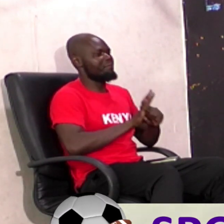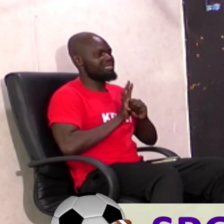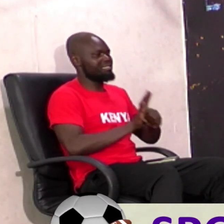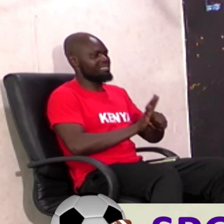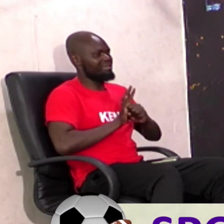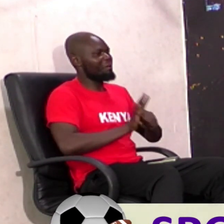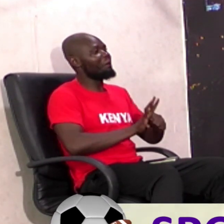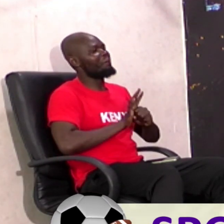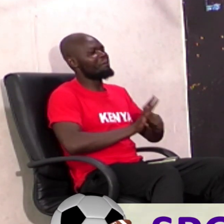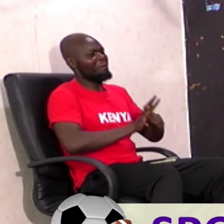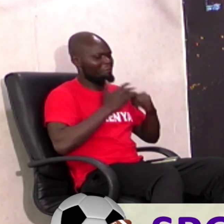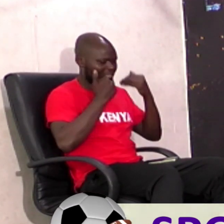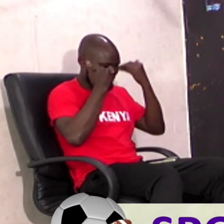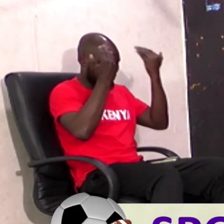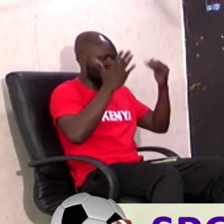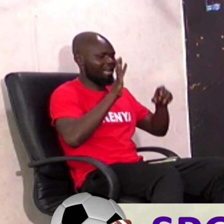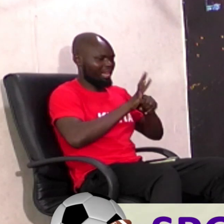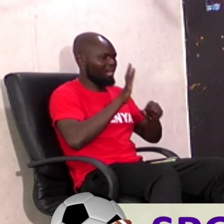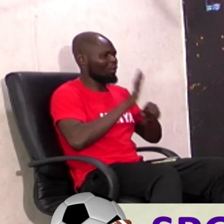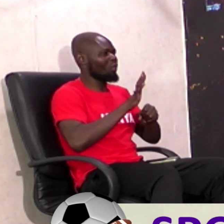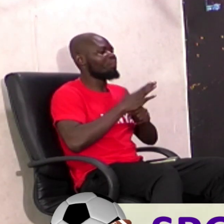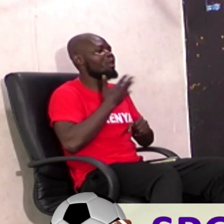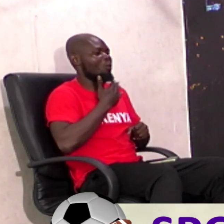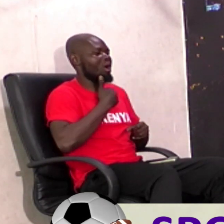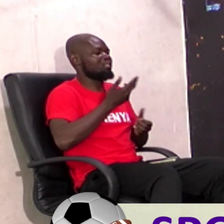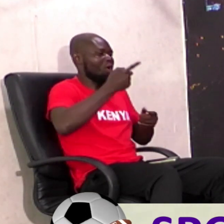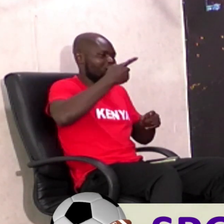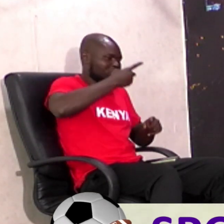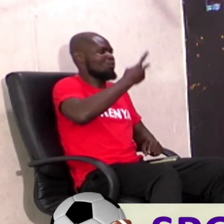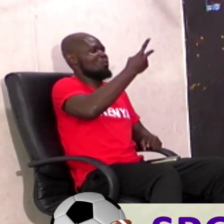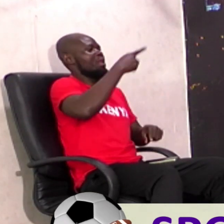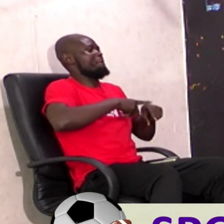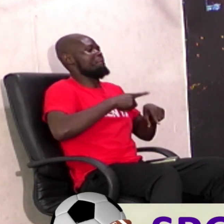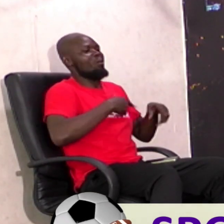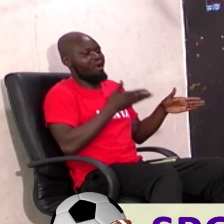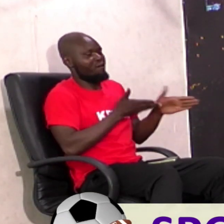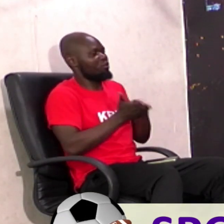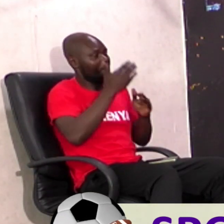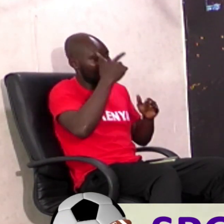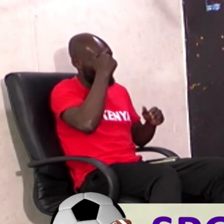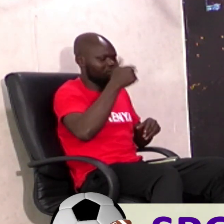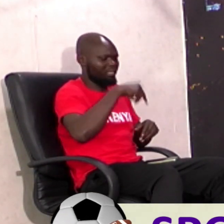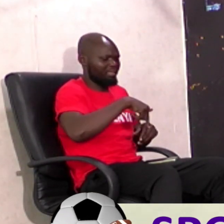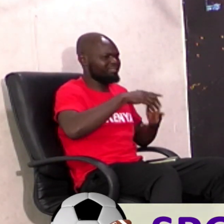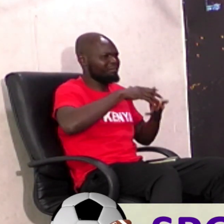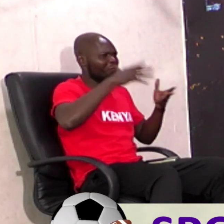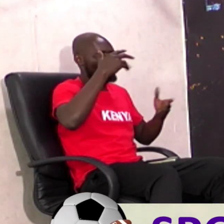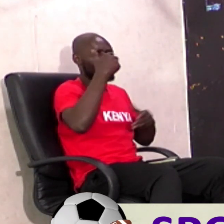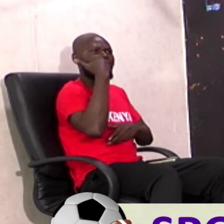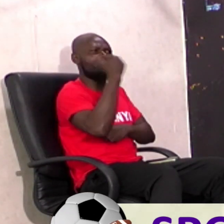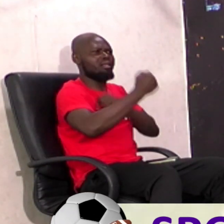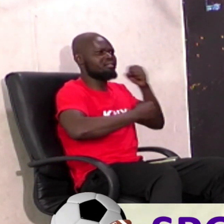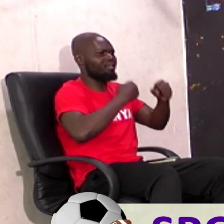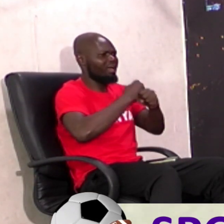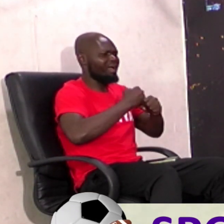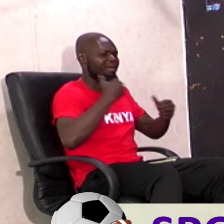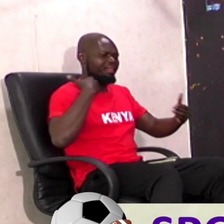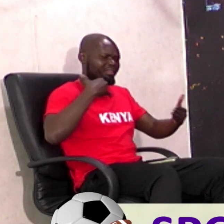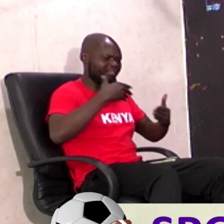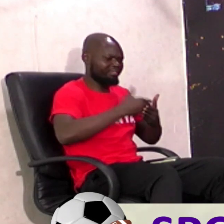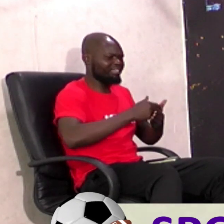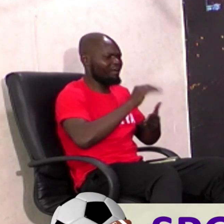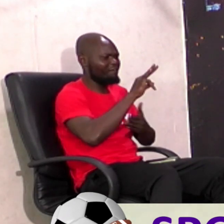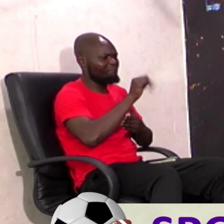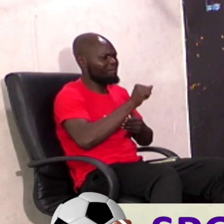yesterday I did watch the game, and Chelsea really had a lot of pressure, and they were not creating